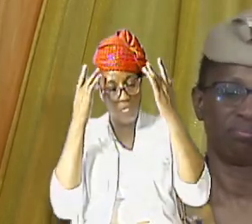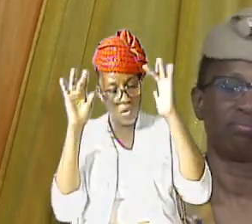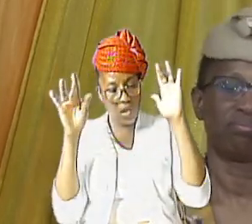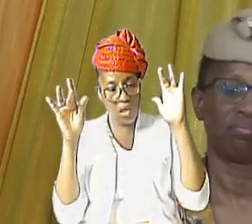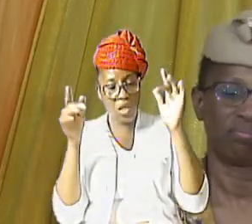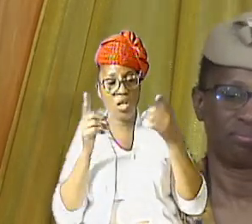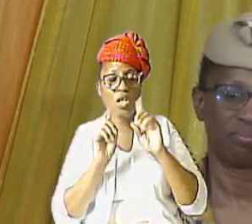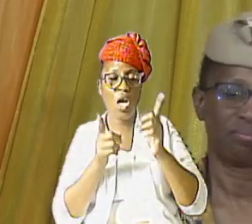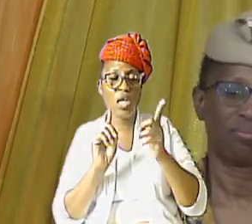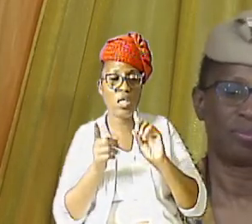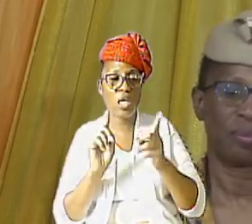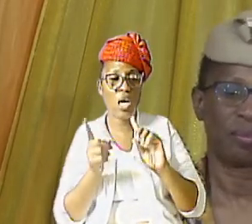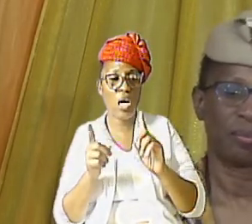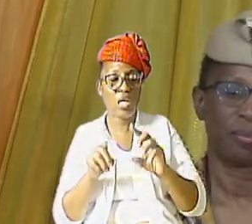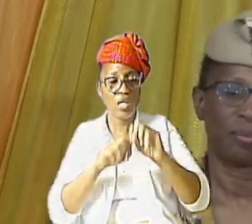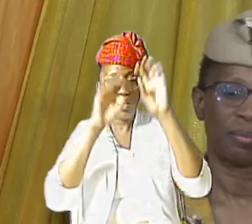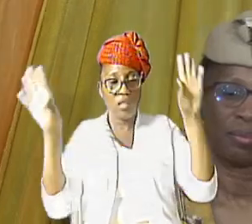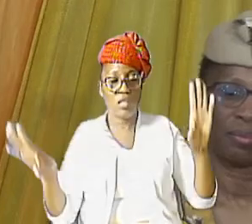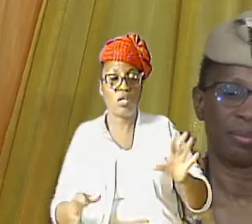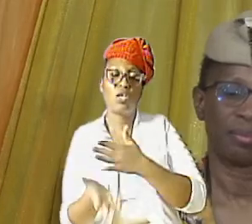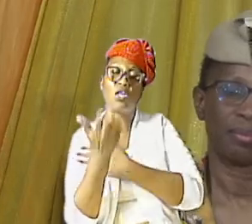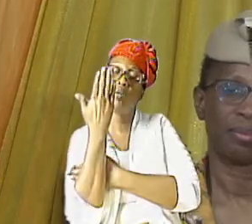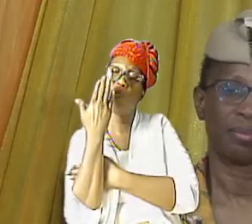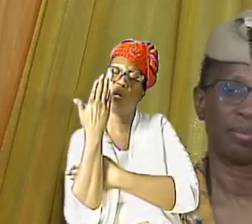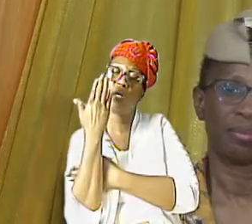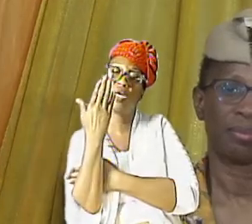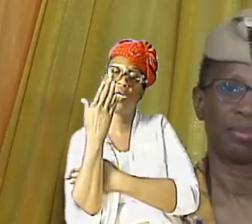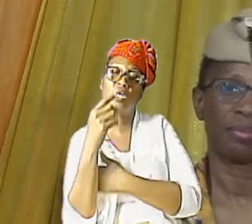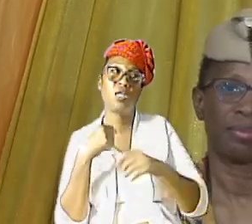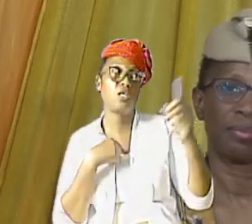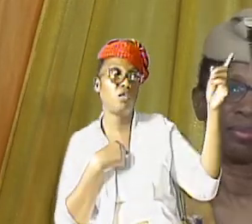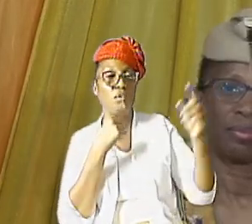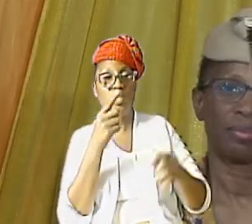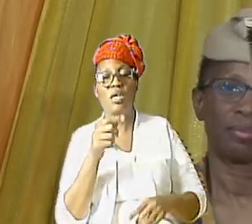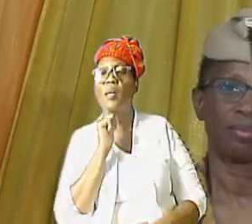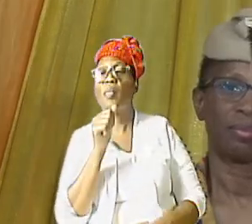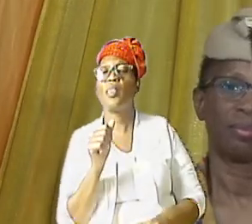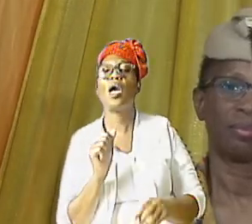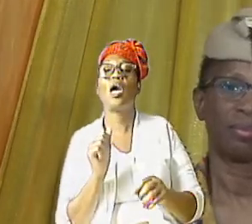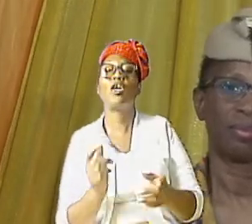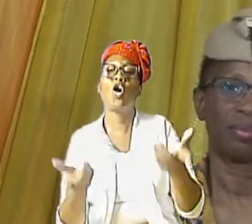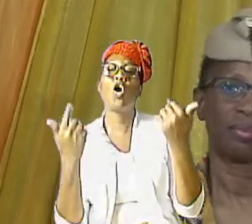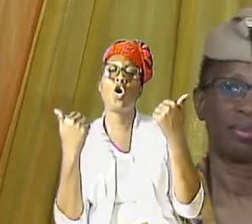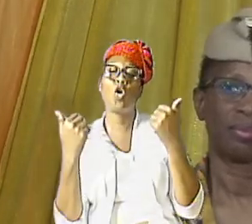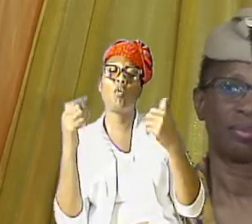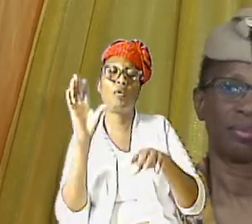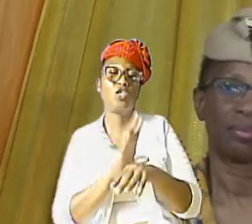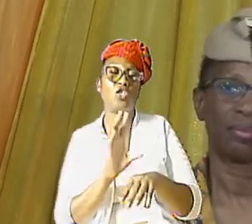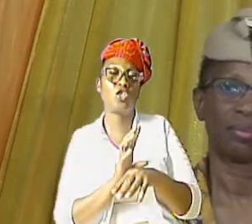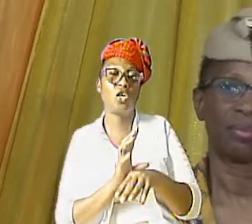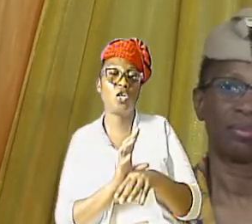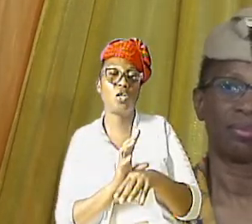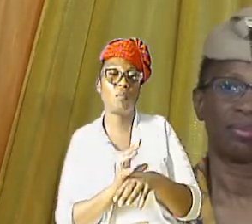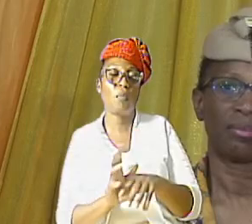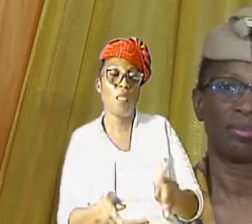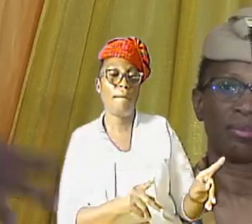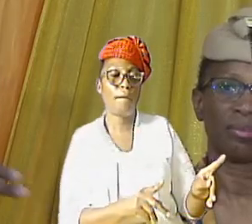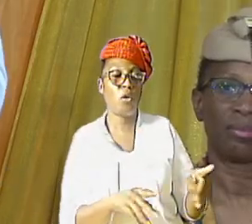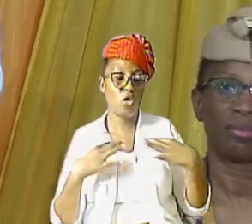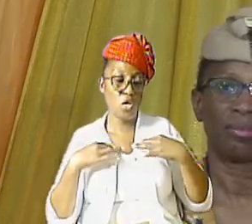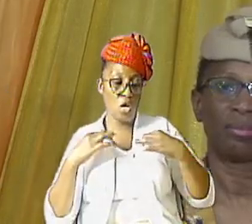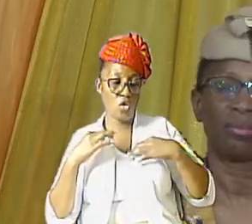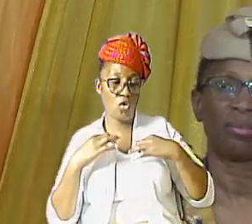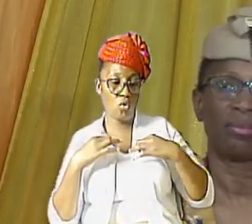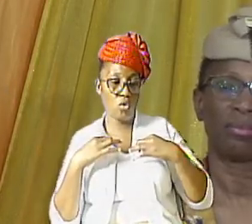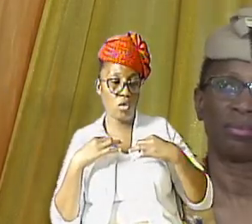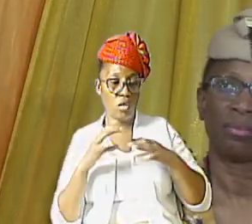talking. And Bridget, I can tell you, the Sunday morning, I say, all right, I'm not come. I wake up early now. I say, I'm not come. I go as far as put on my clothes and I'm not come. I'm